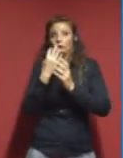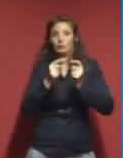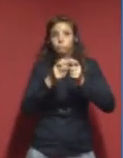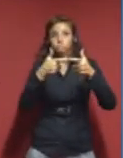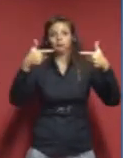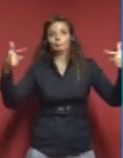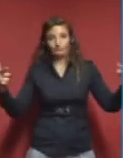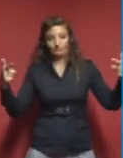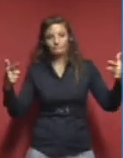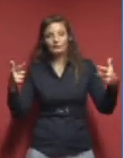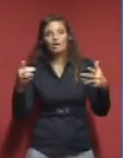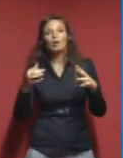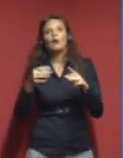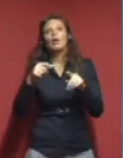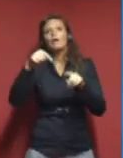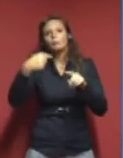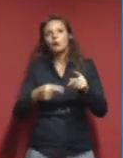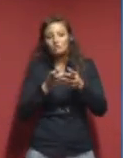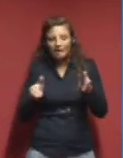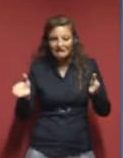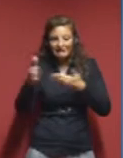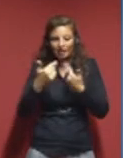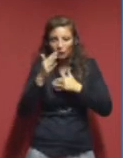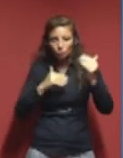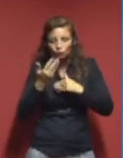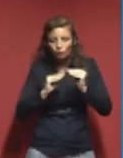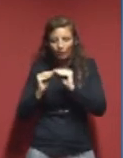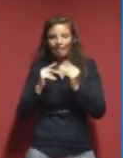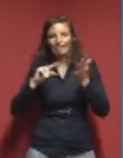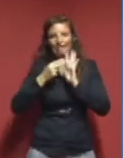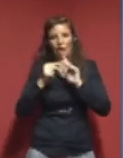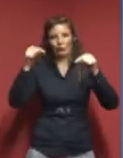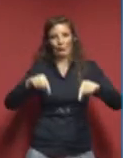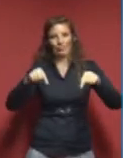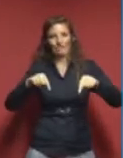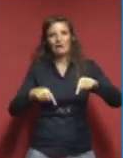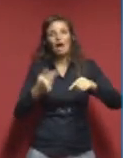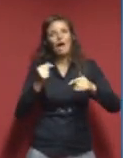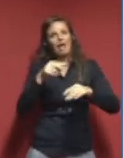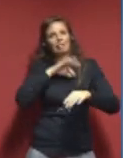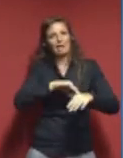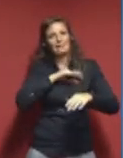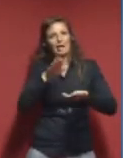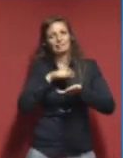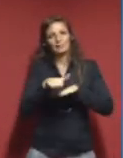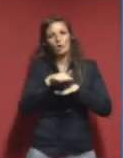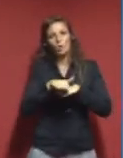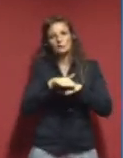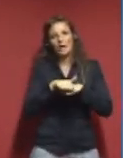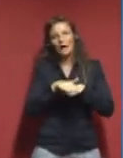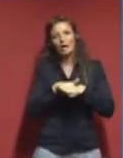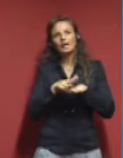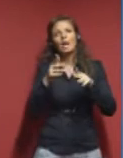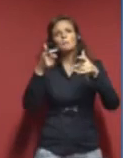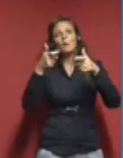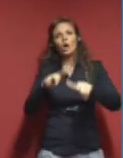so it's great for nerding out and hacking around because you're dealing with mechatronic systems like electronics,